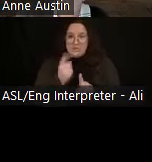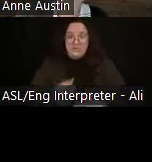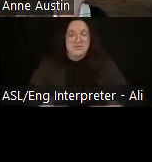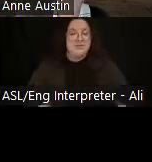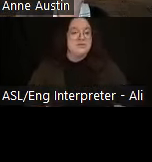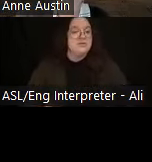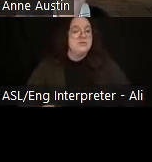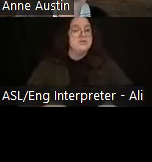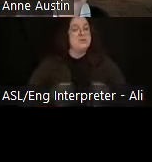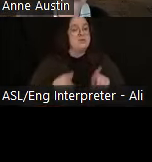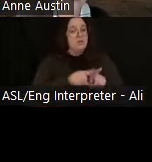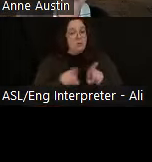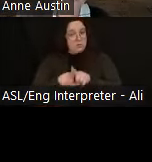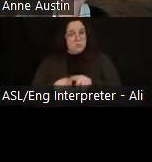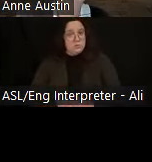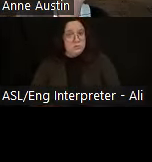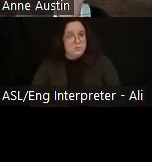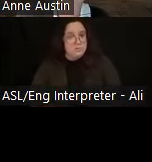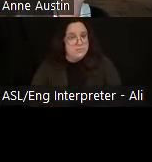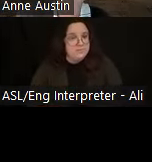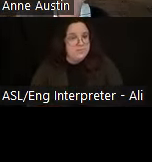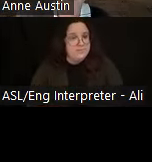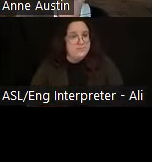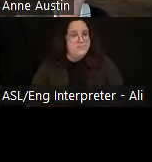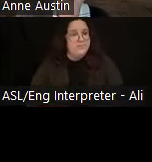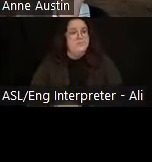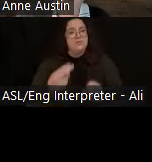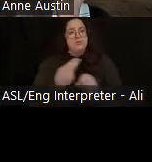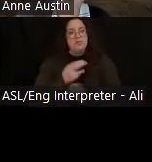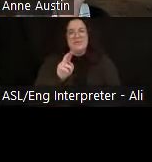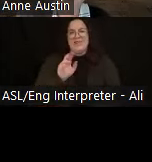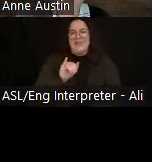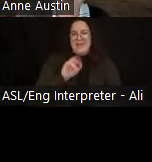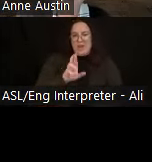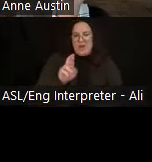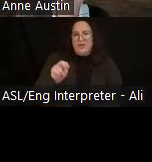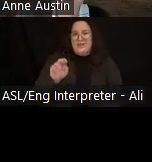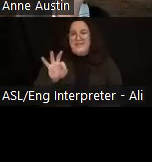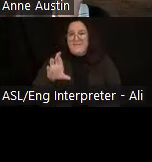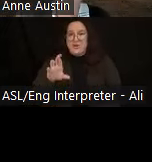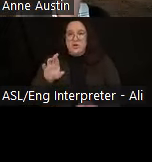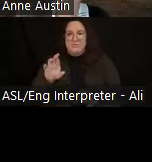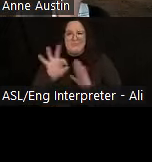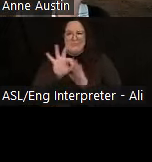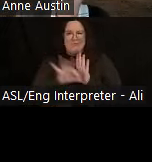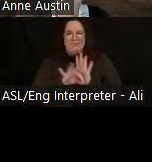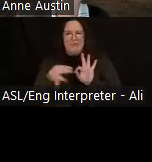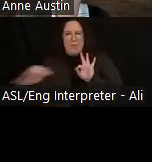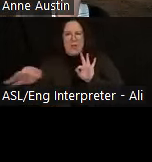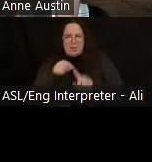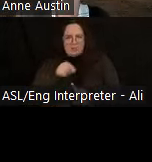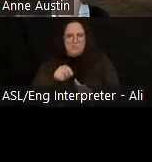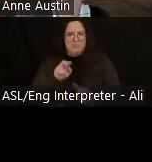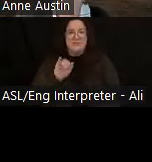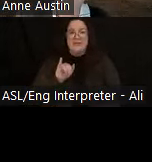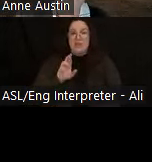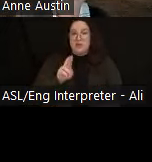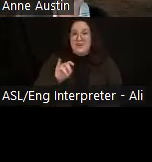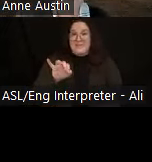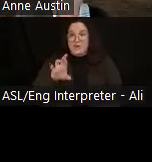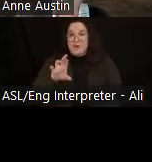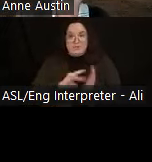often constructed using this ir-nefer formula, which in ancient Egyptian, the verb irinefer means to do